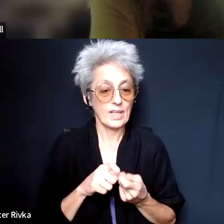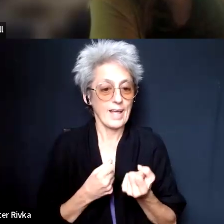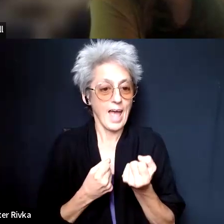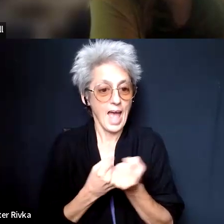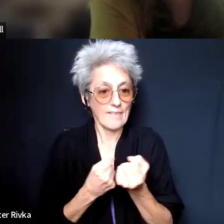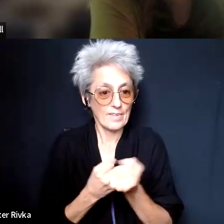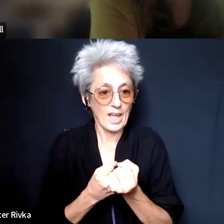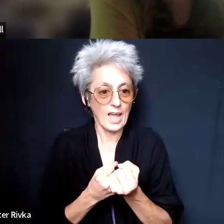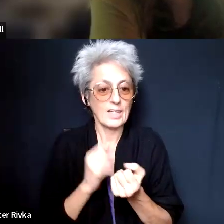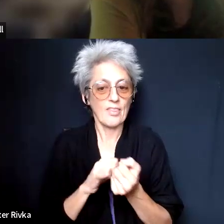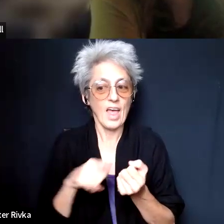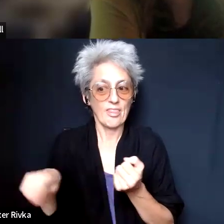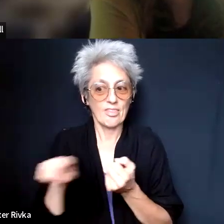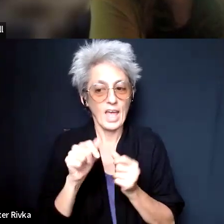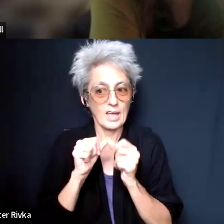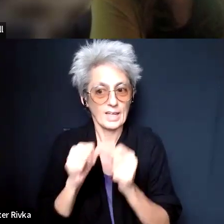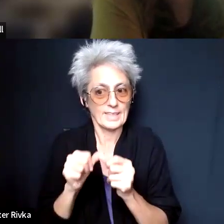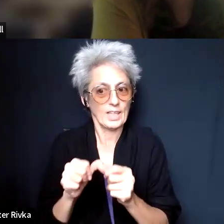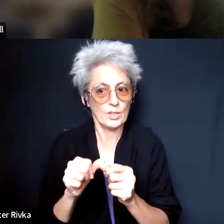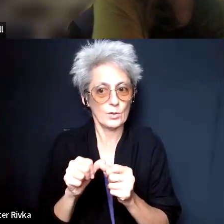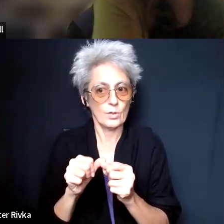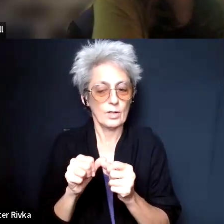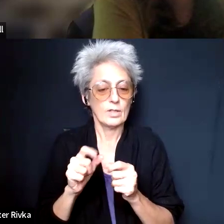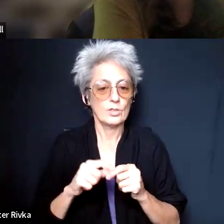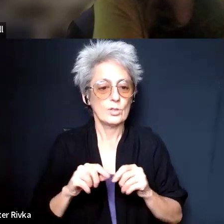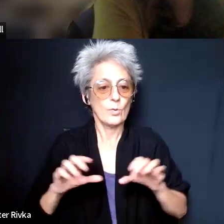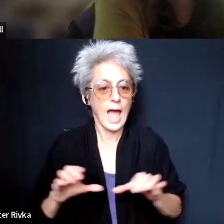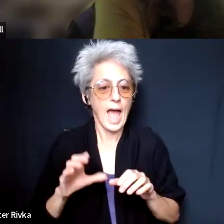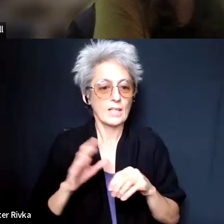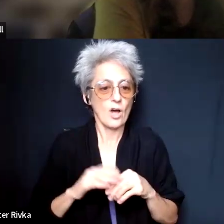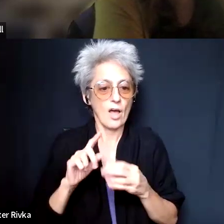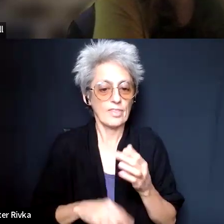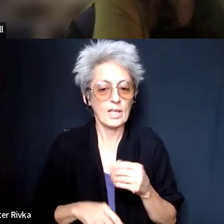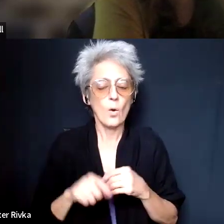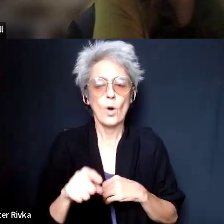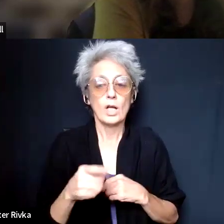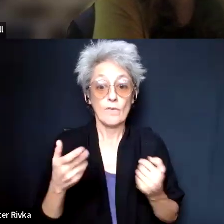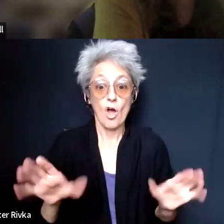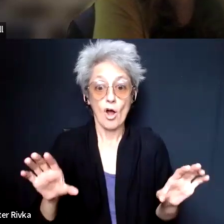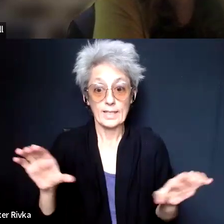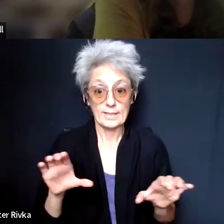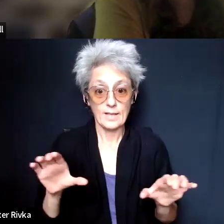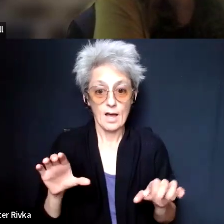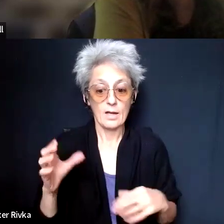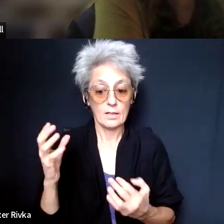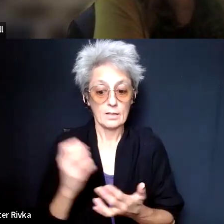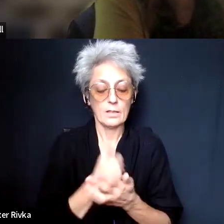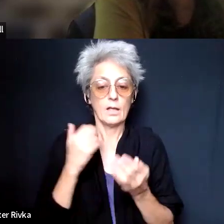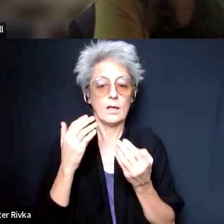that they continue to act on these, what you've already done, and go forward with